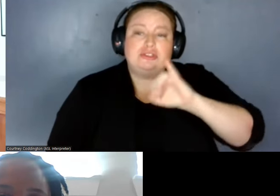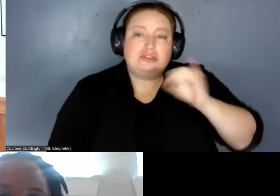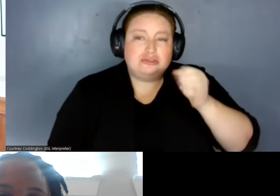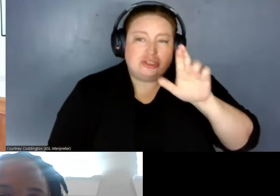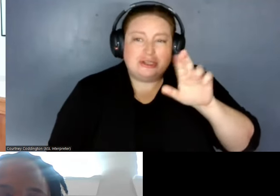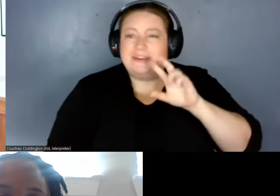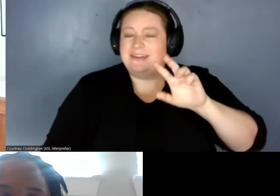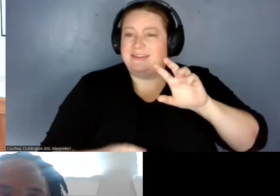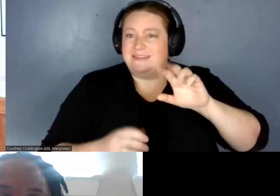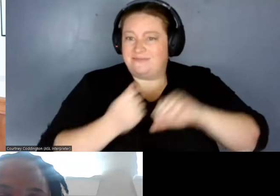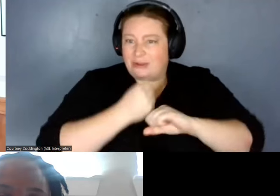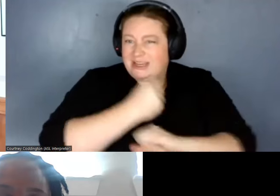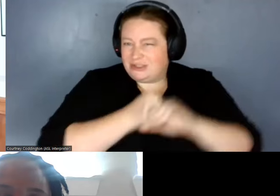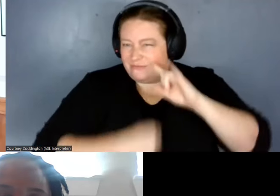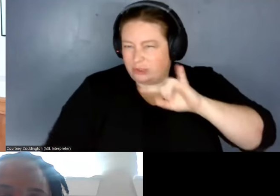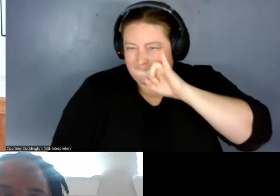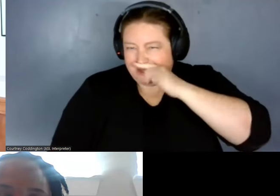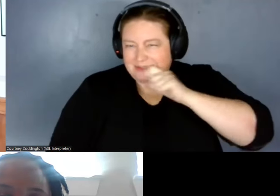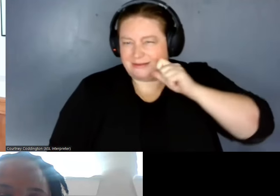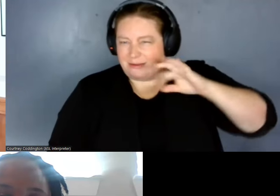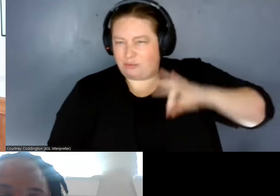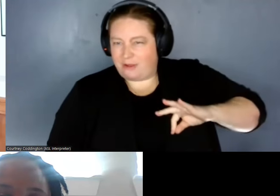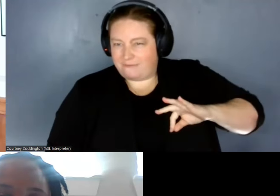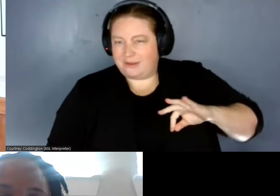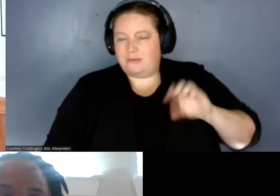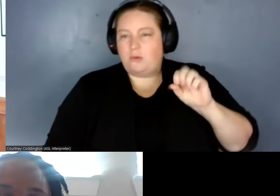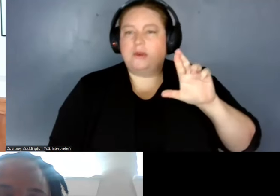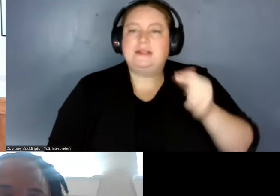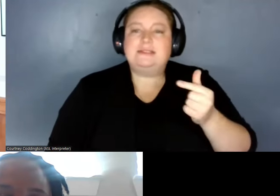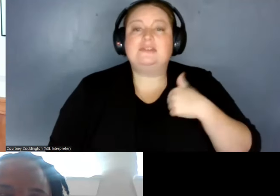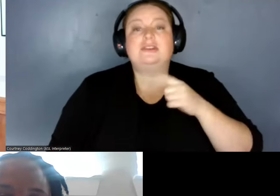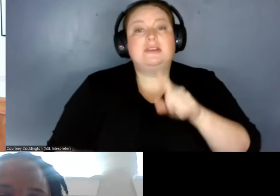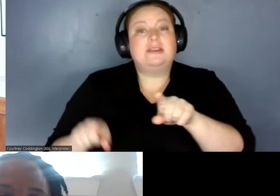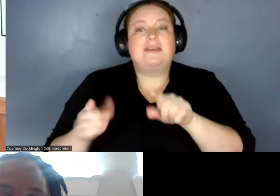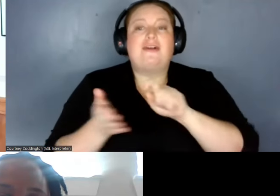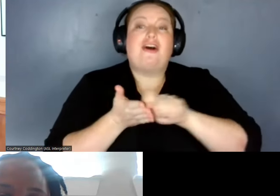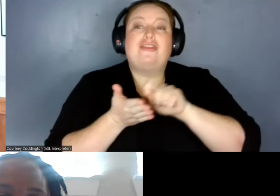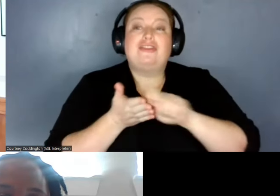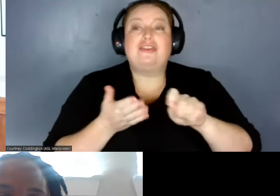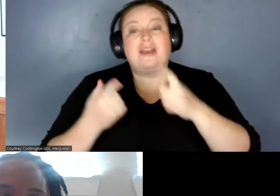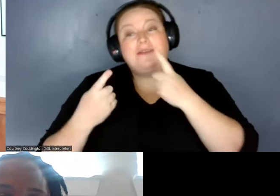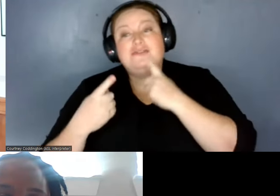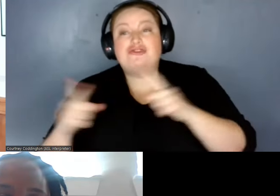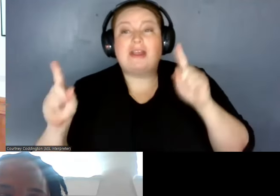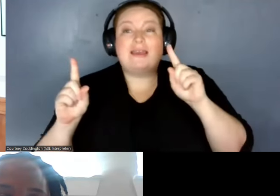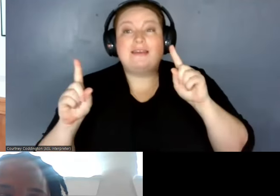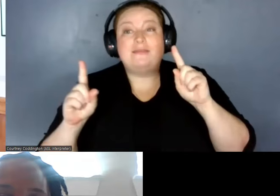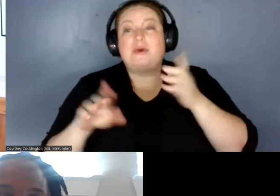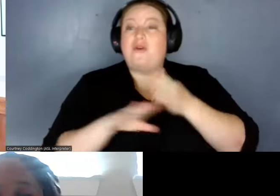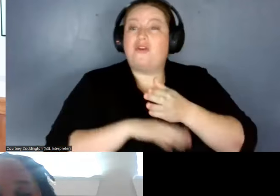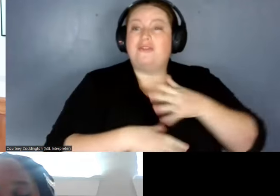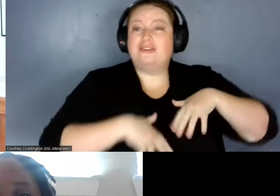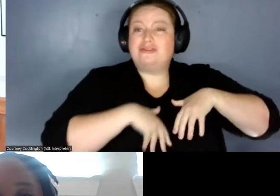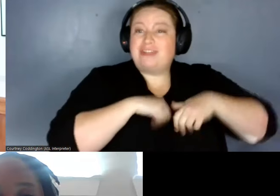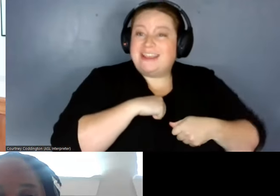nonprofit organization. She's author of Triumph Over Tragedy, which outlines her personal story. And she's also deeply involved in